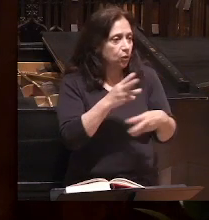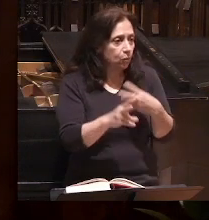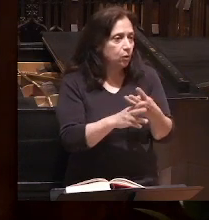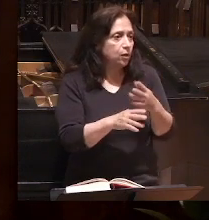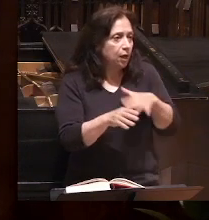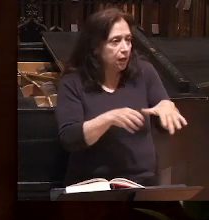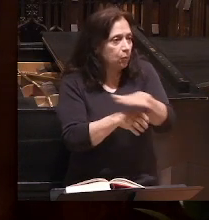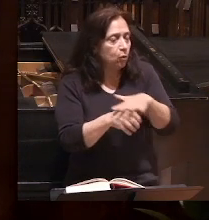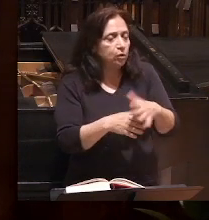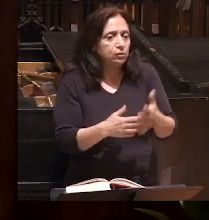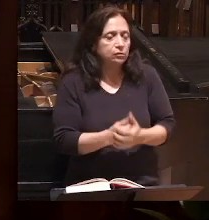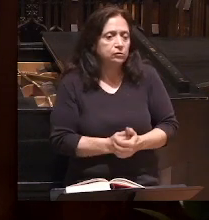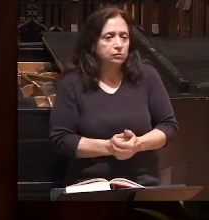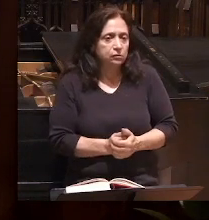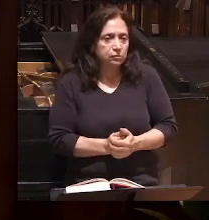our neighborhood.